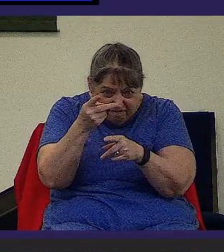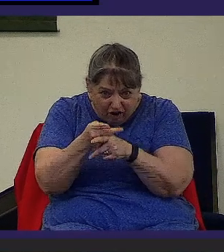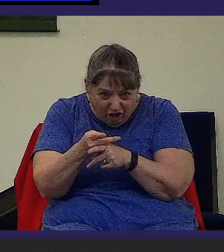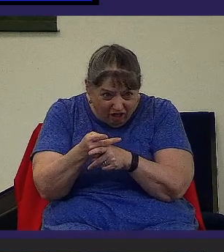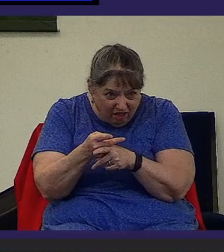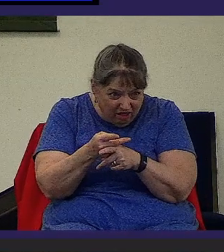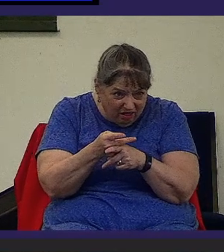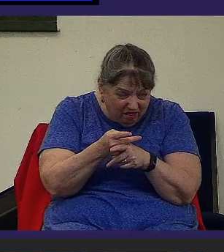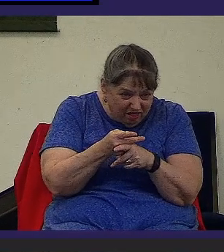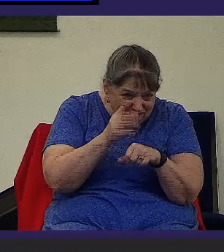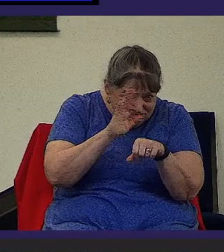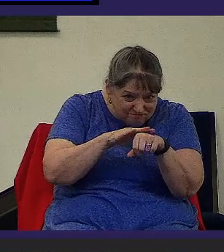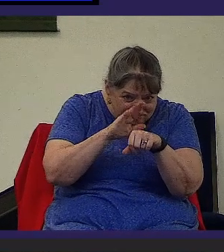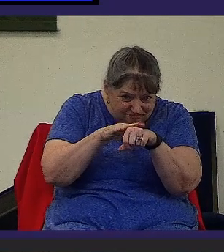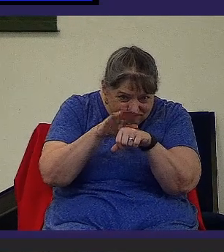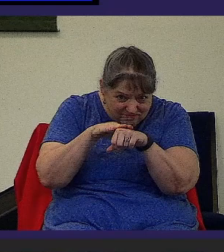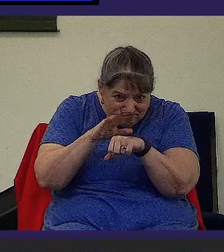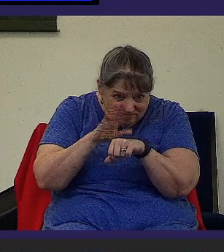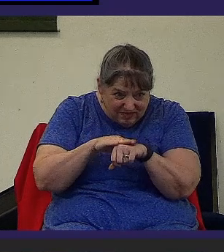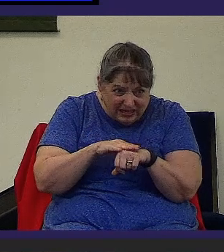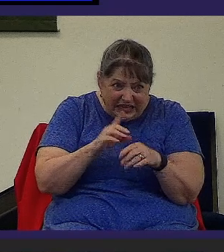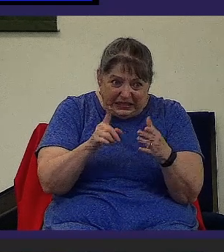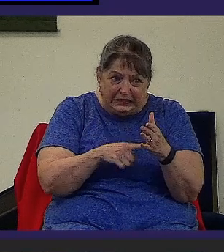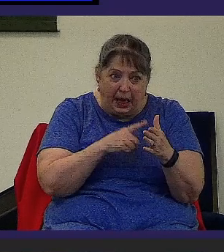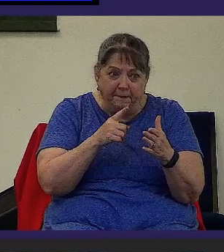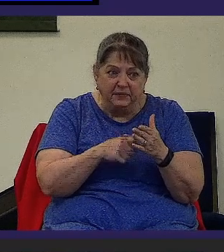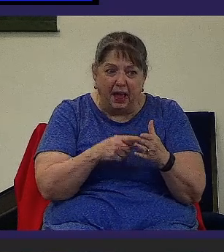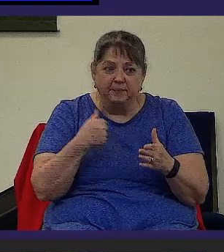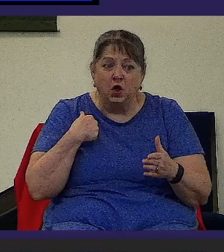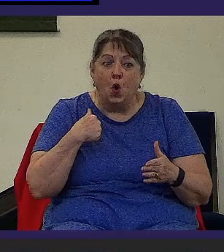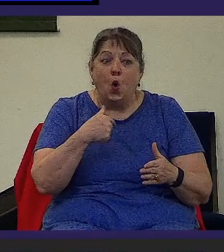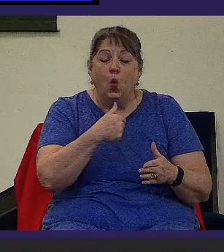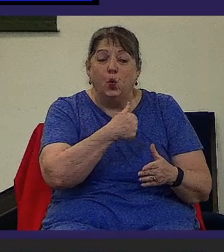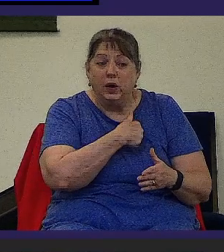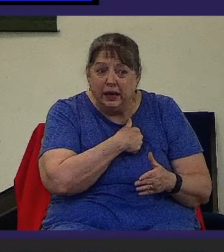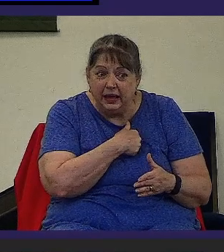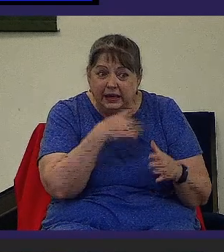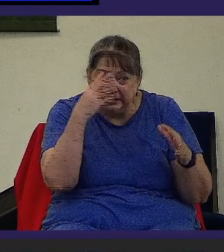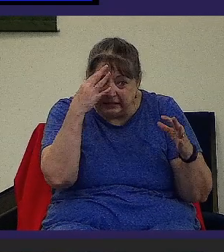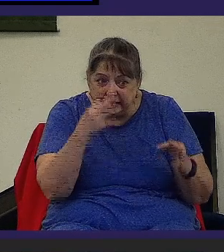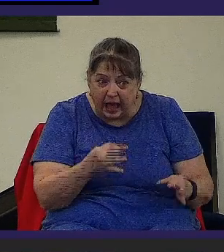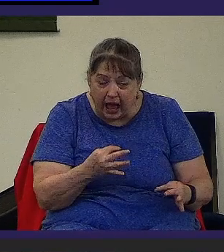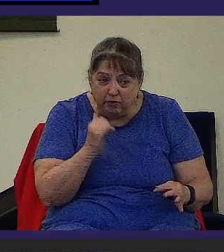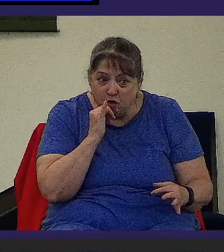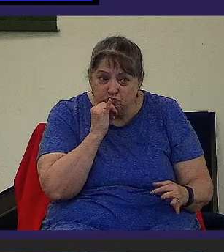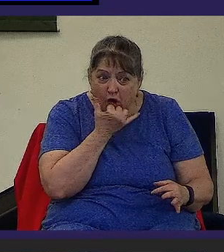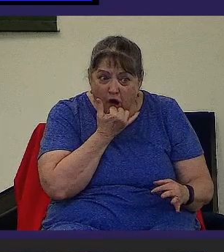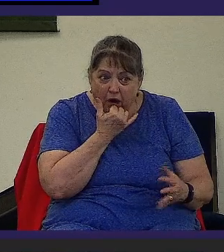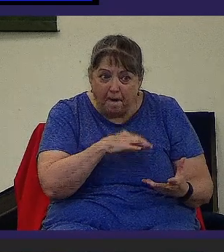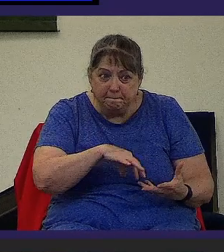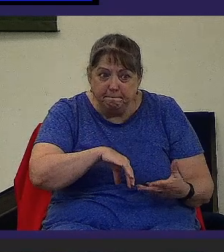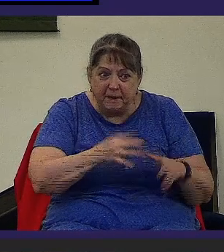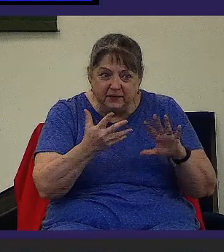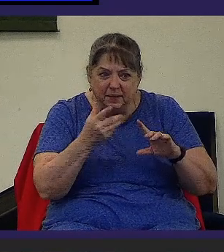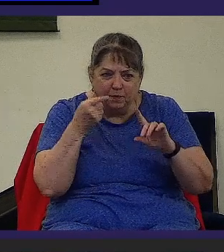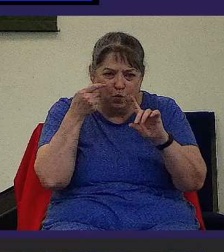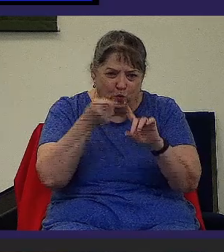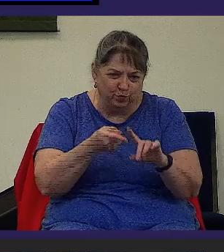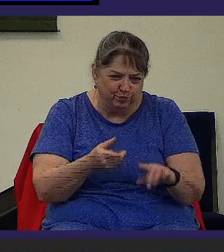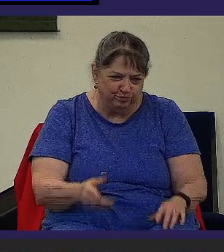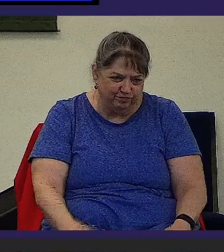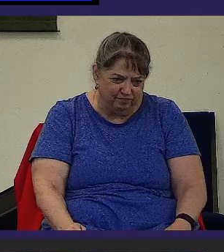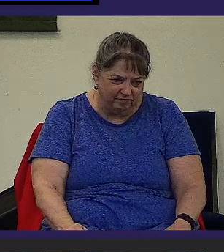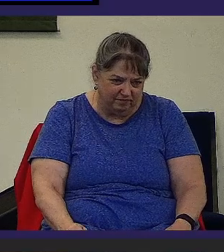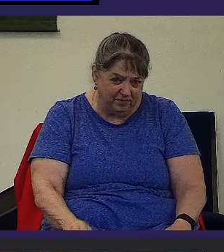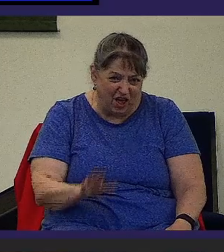we often have a tendency to interfere with what's best for us watch yourself guard